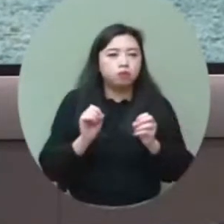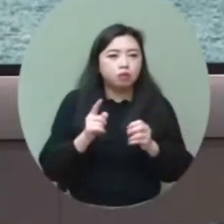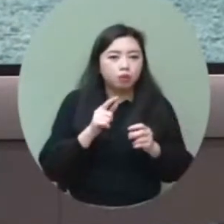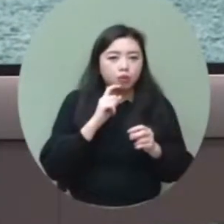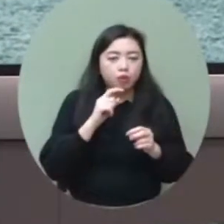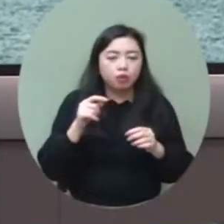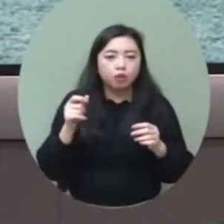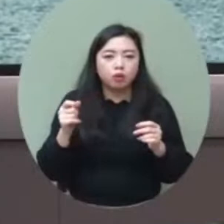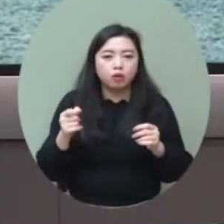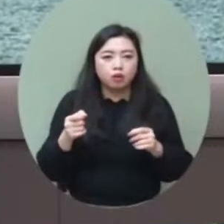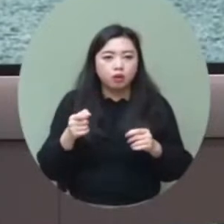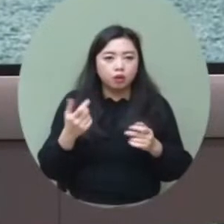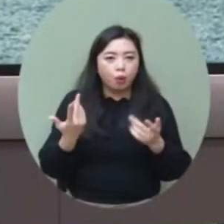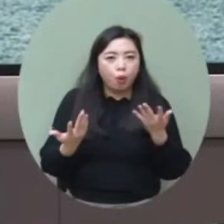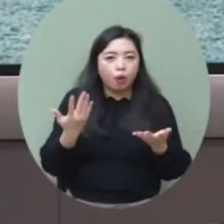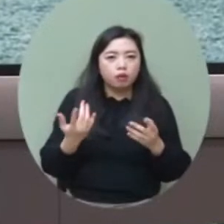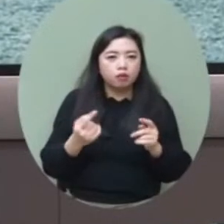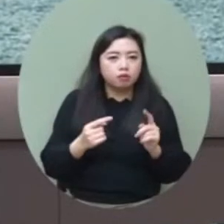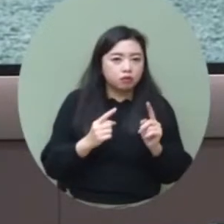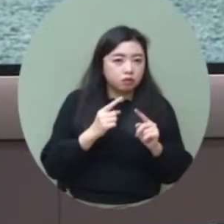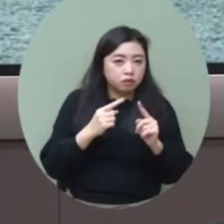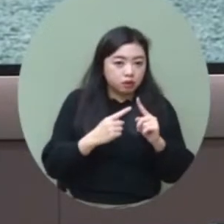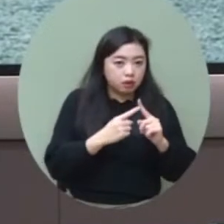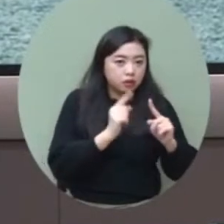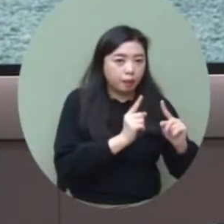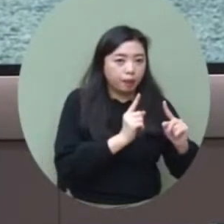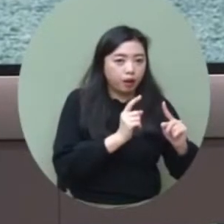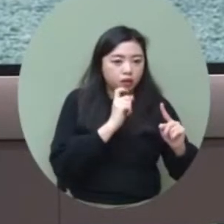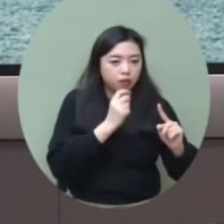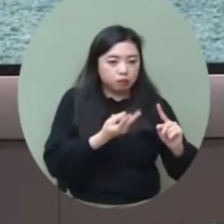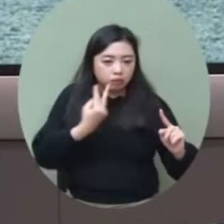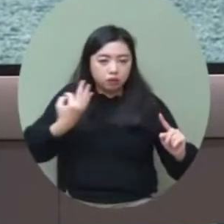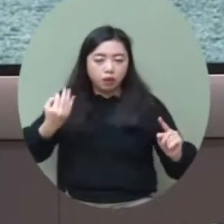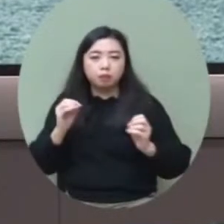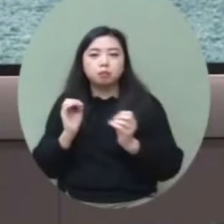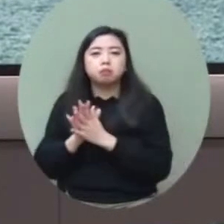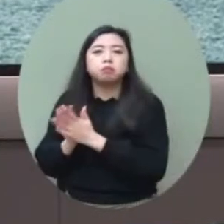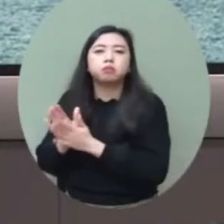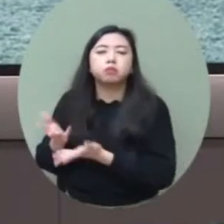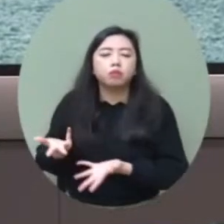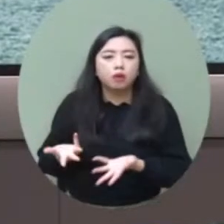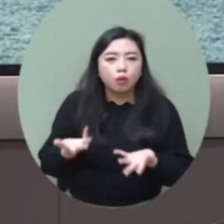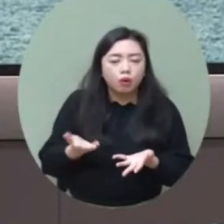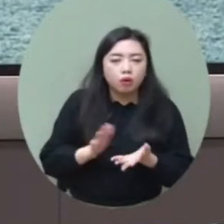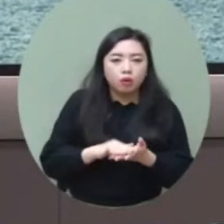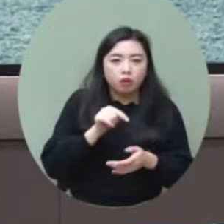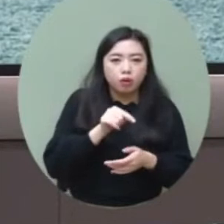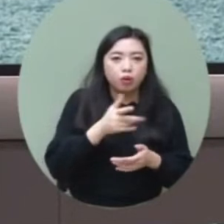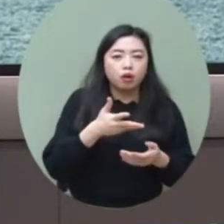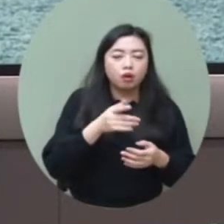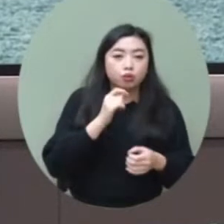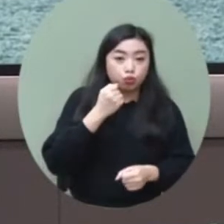happened in construction sites or whether the patients that caused the virus in the community.